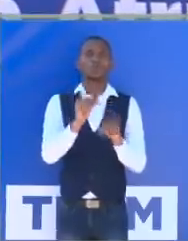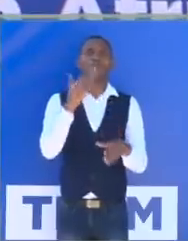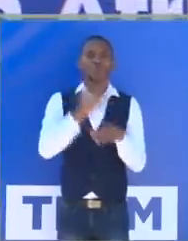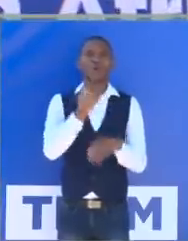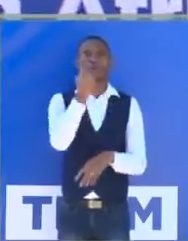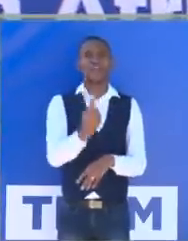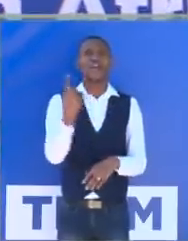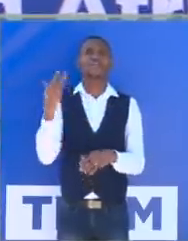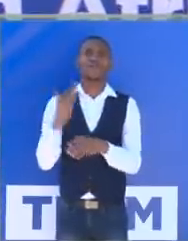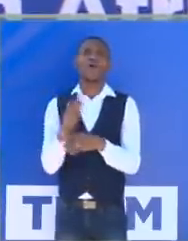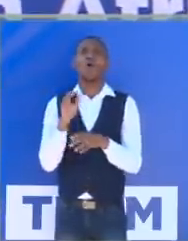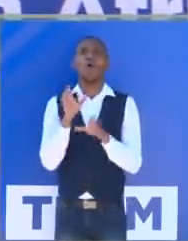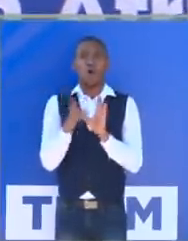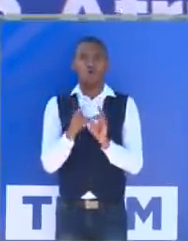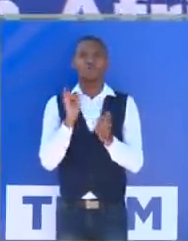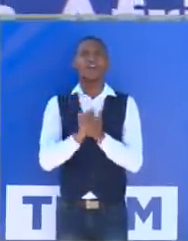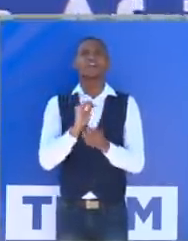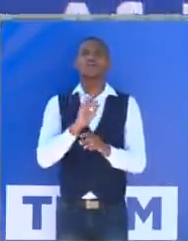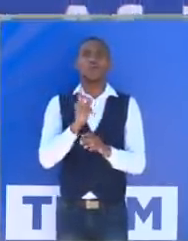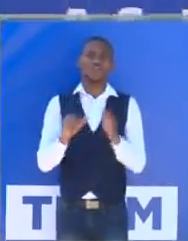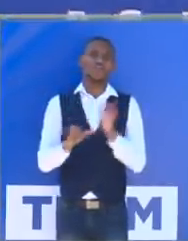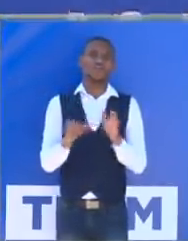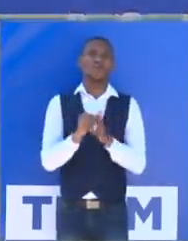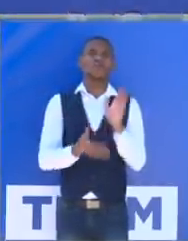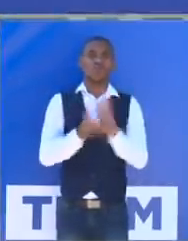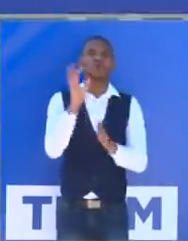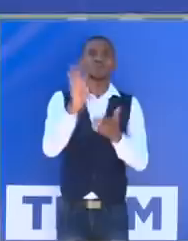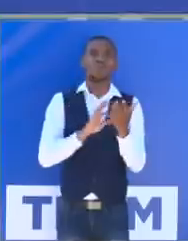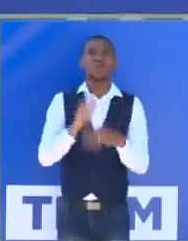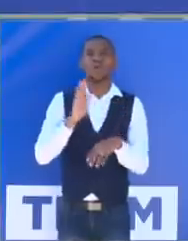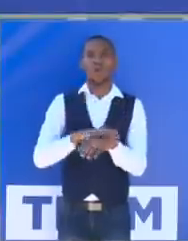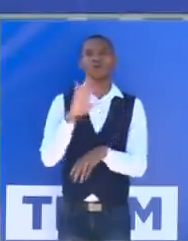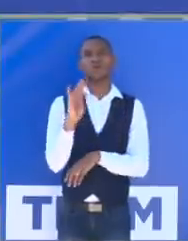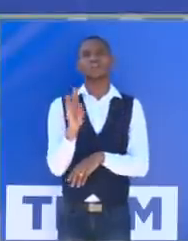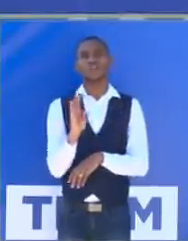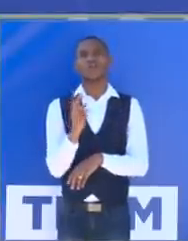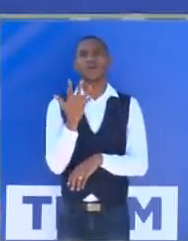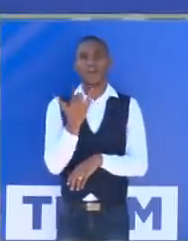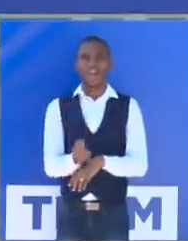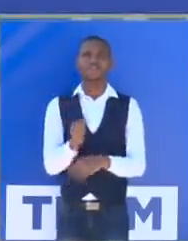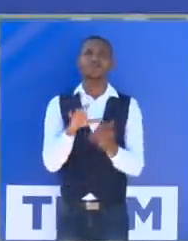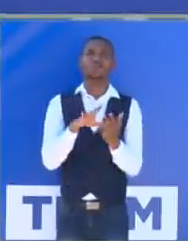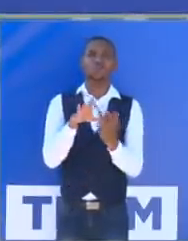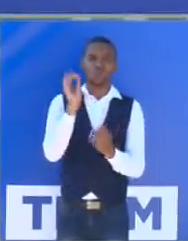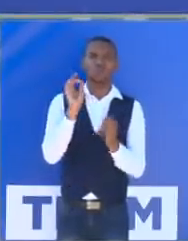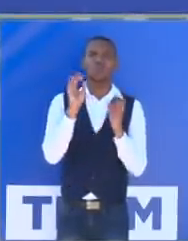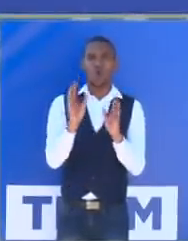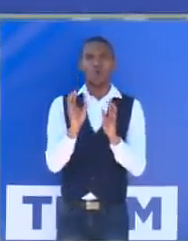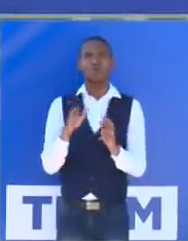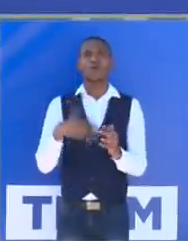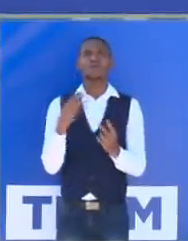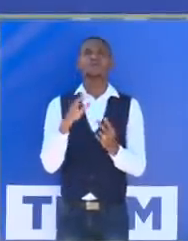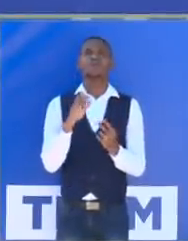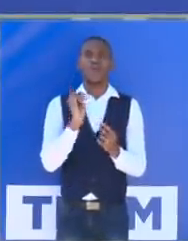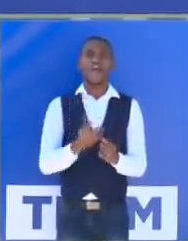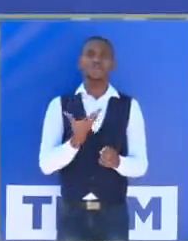every home. That's all that matters when you go to vote on Wednesday. We have to choose hope. We have to be